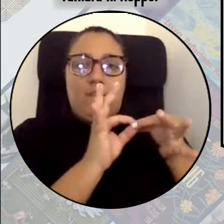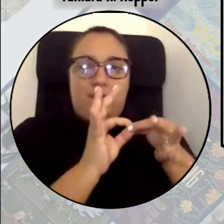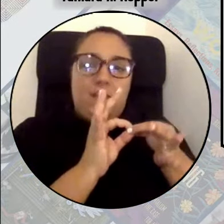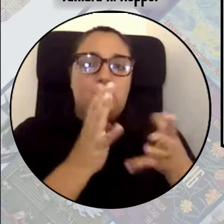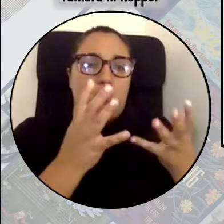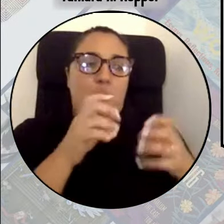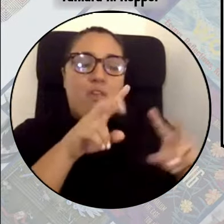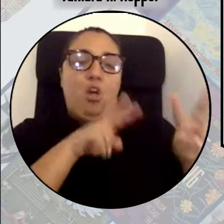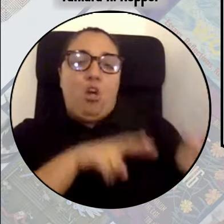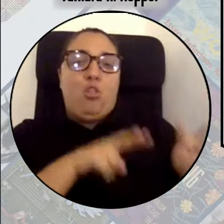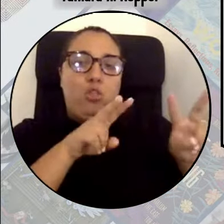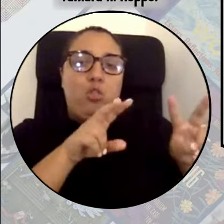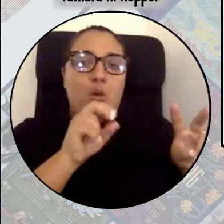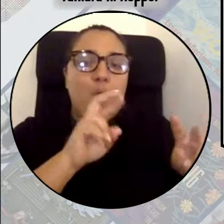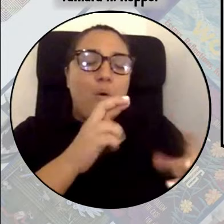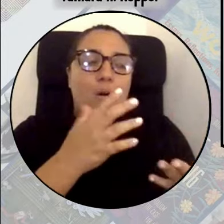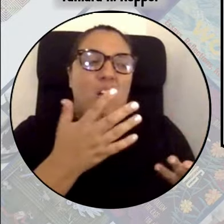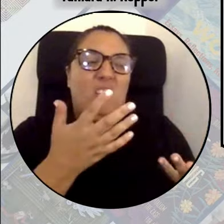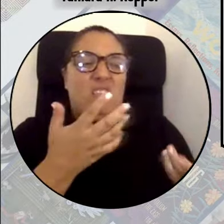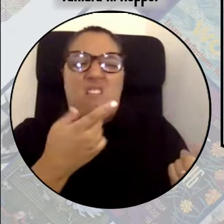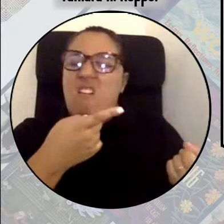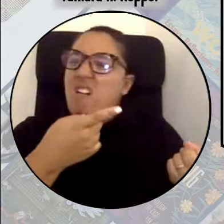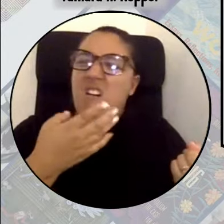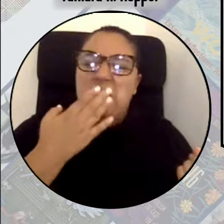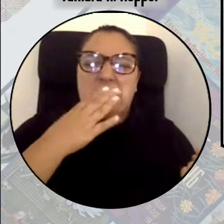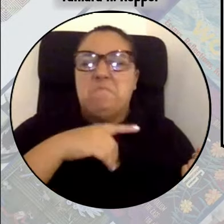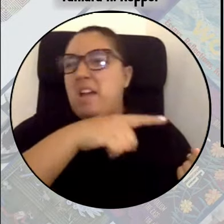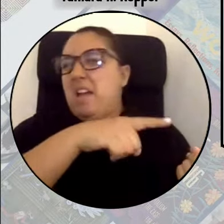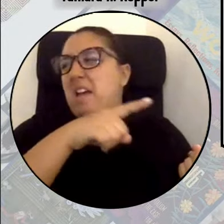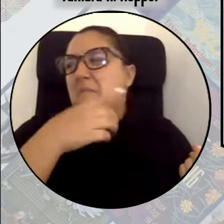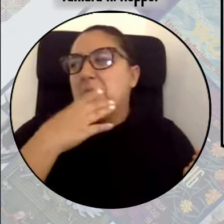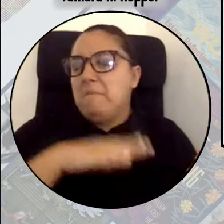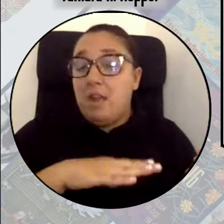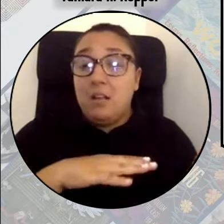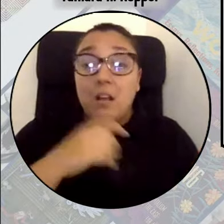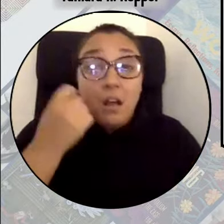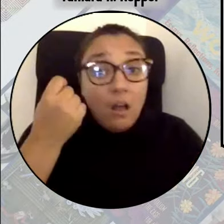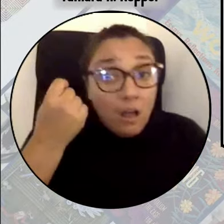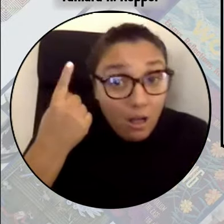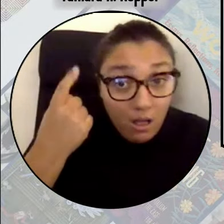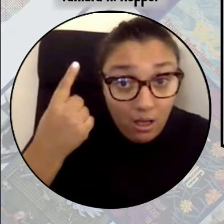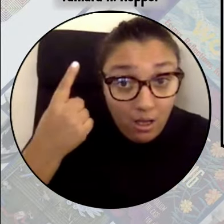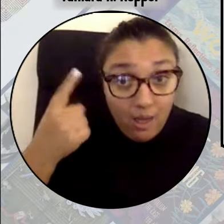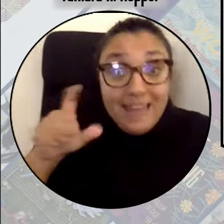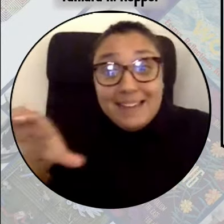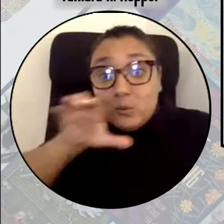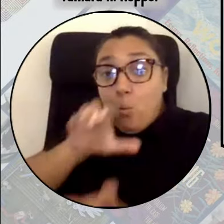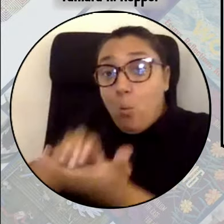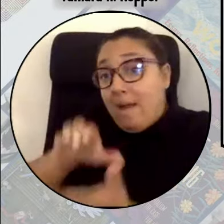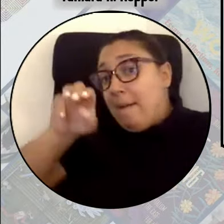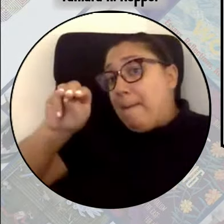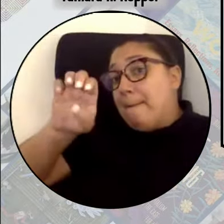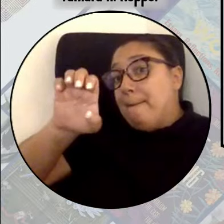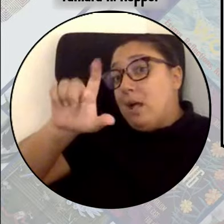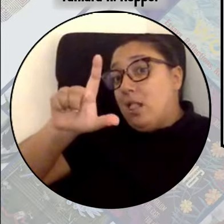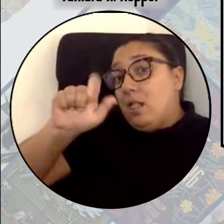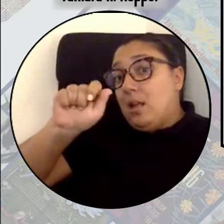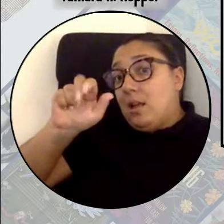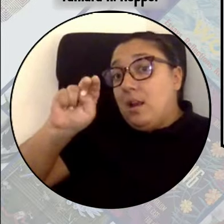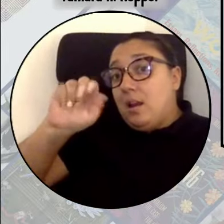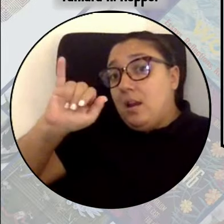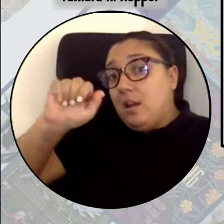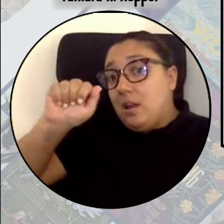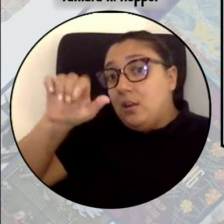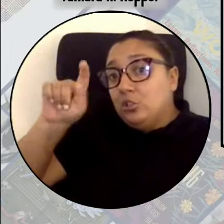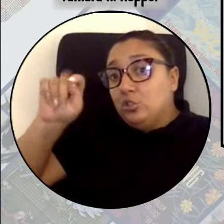know, Melania Trump, when she was not married to President Trump, but they were dating, she got one of